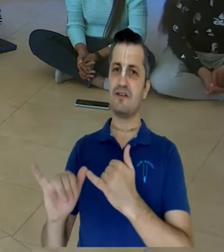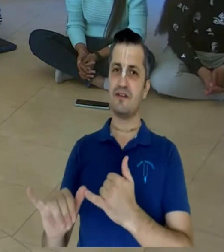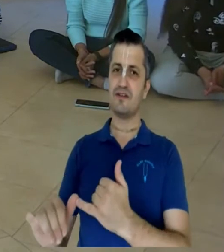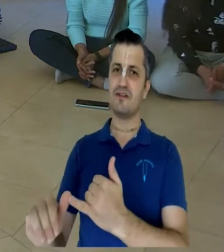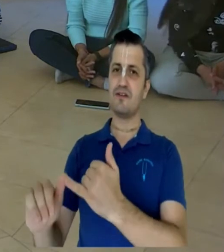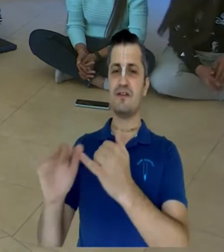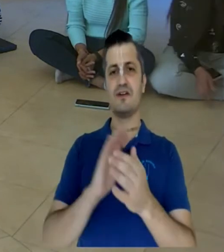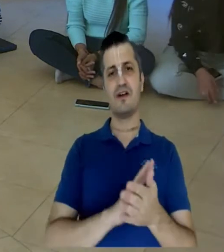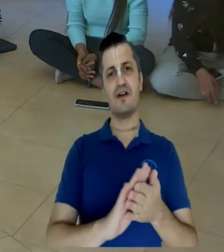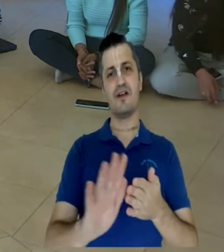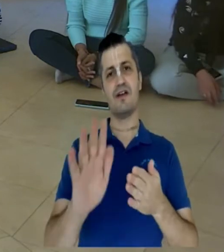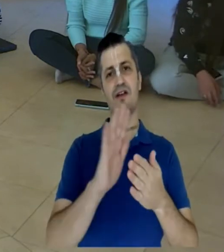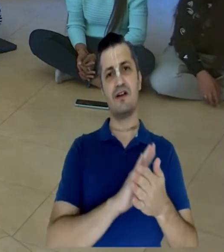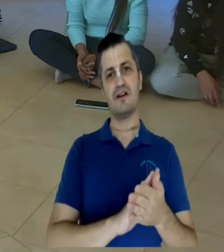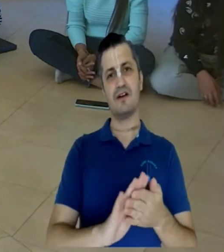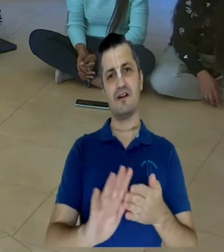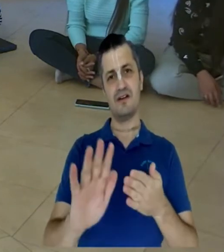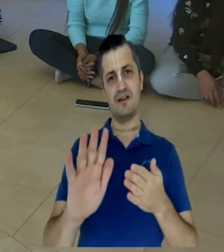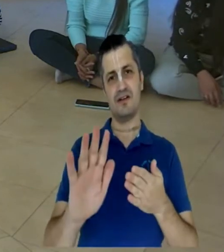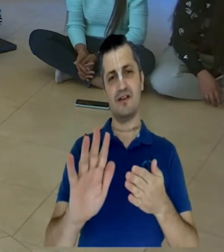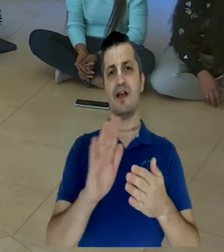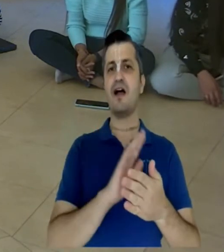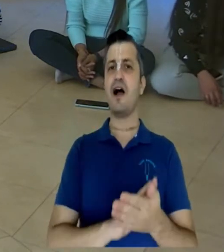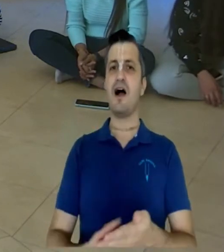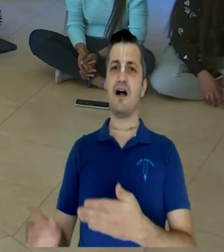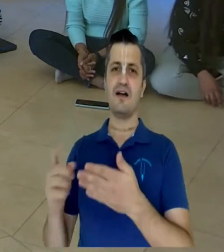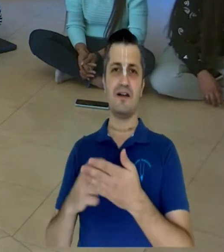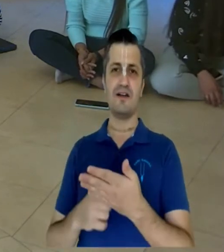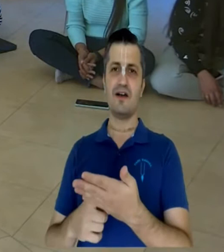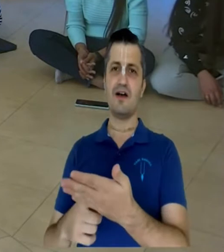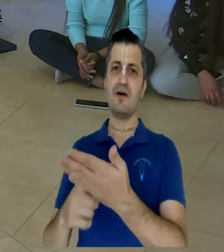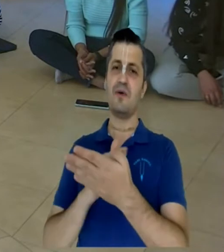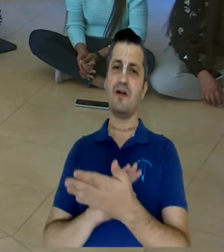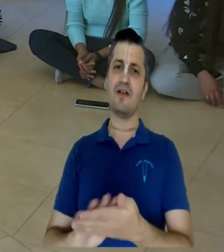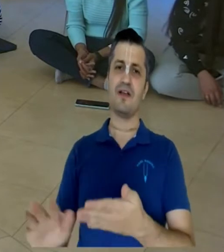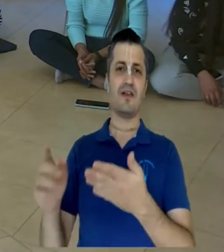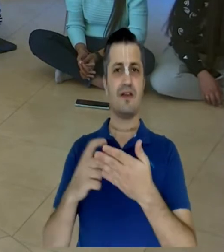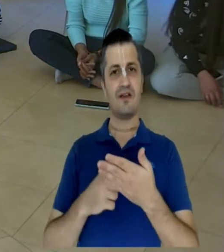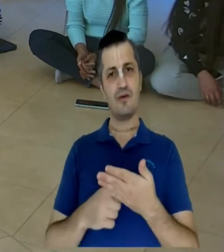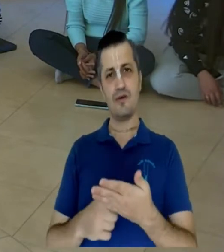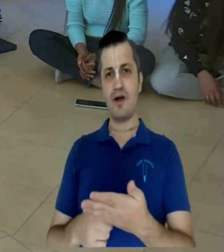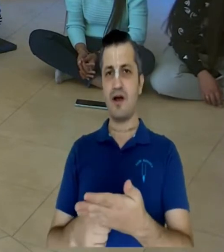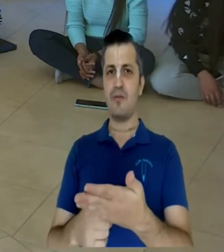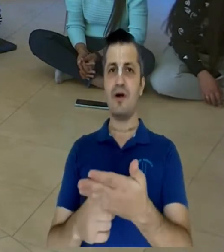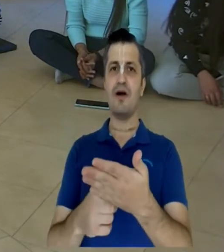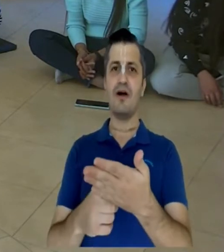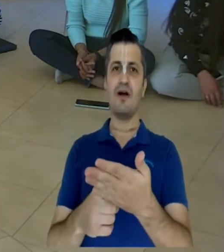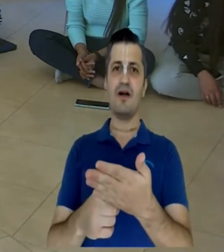Krishna Krishna Hare Hare Hare Rama